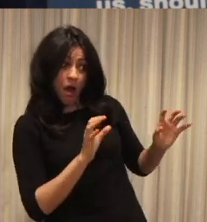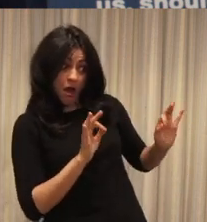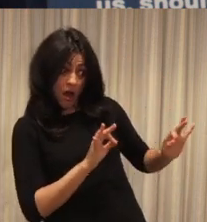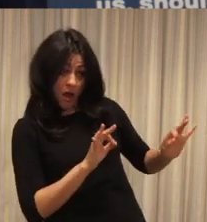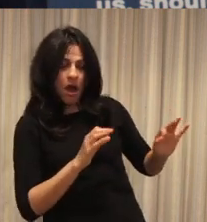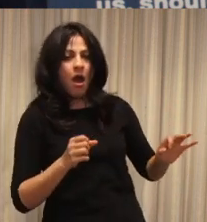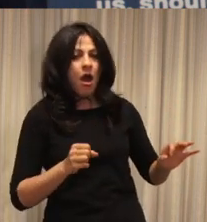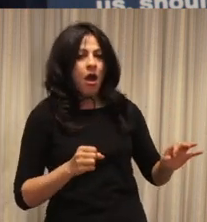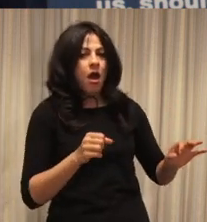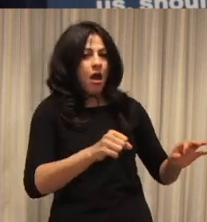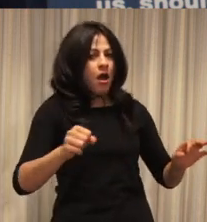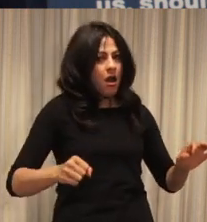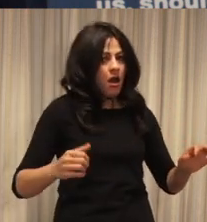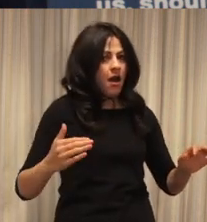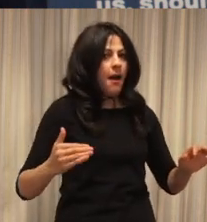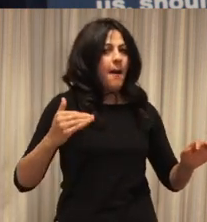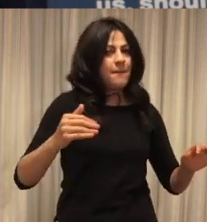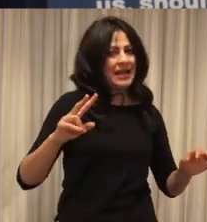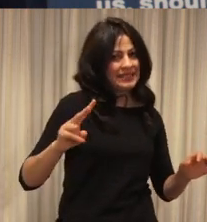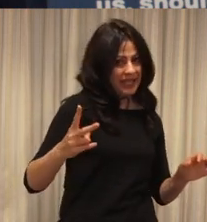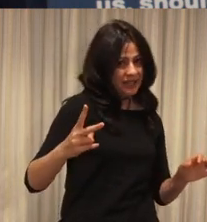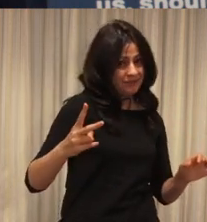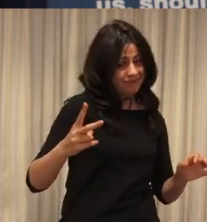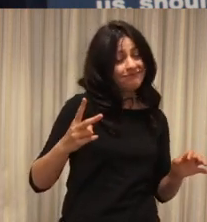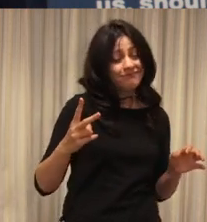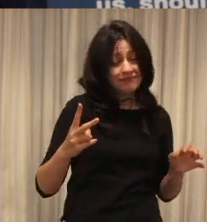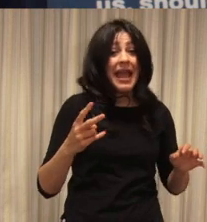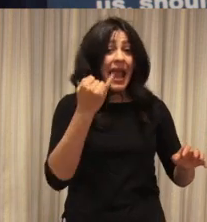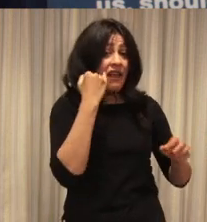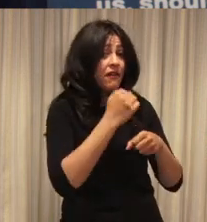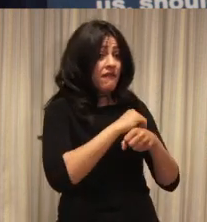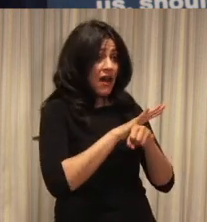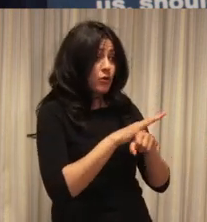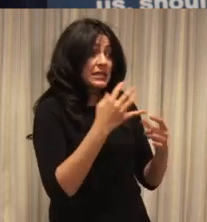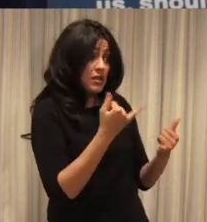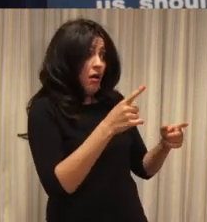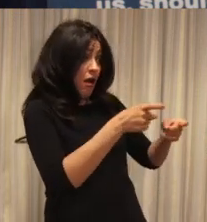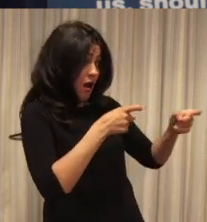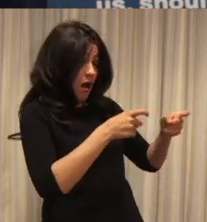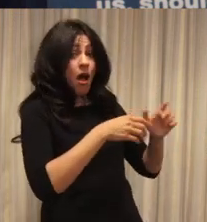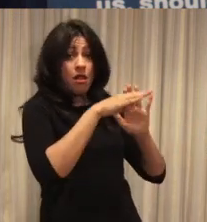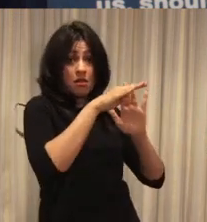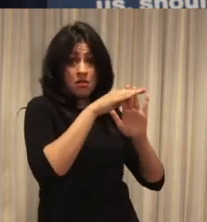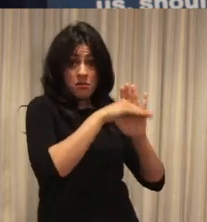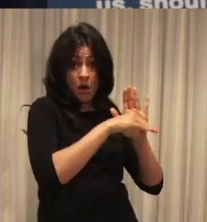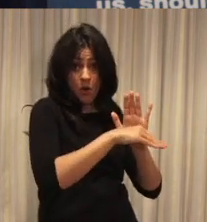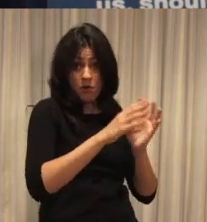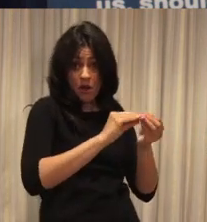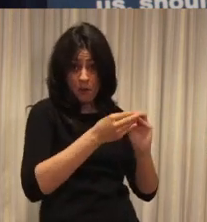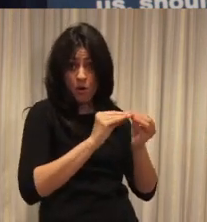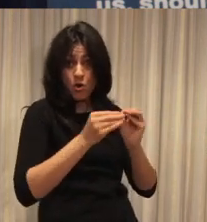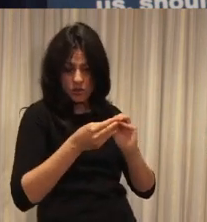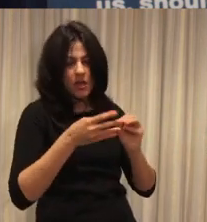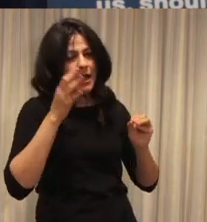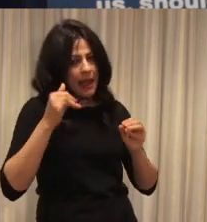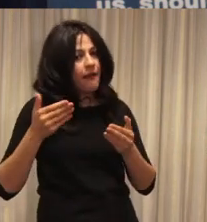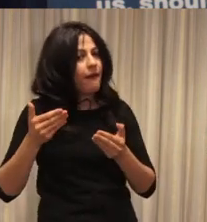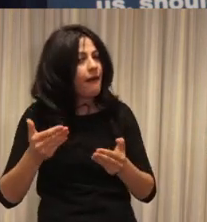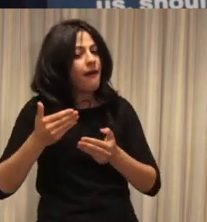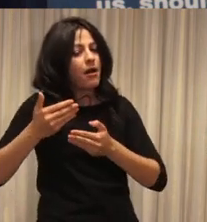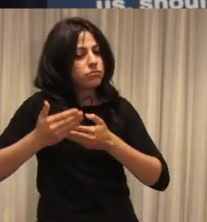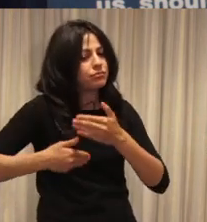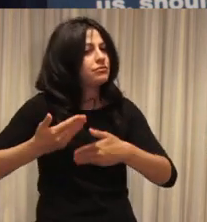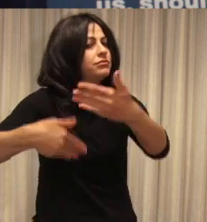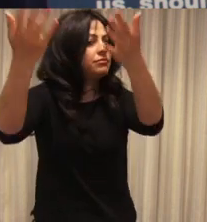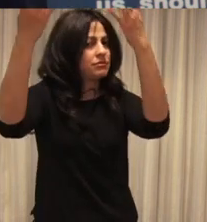way up, assuming that we see the virus remain under control. So that's really the mindset that we have, and getting